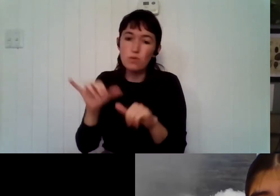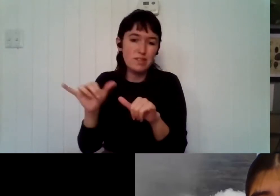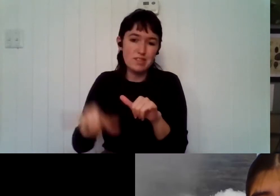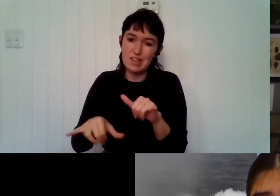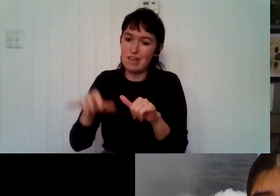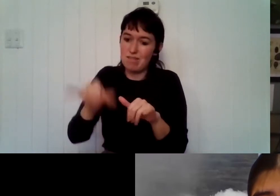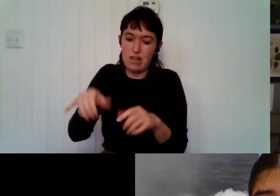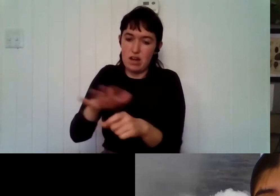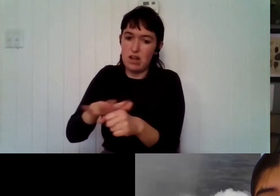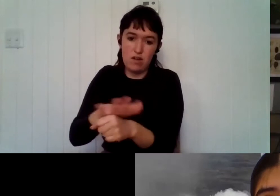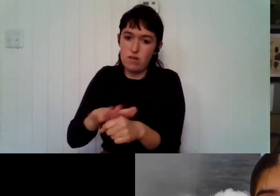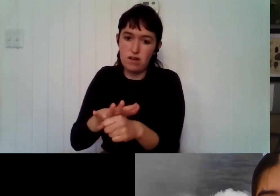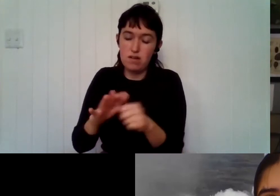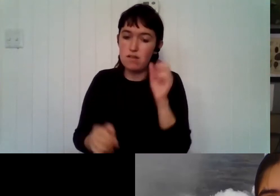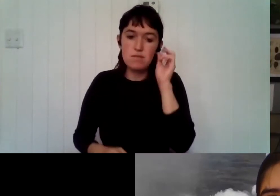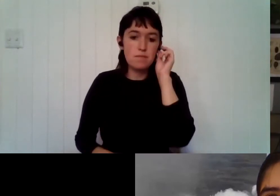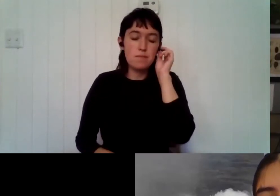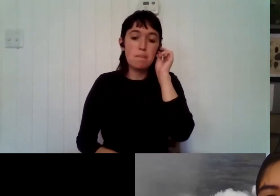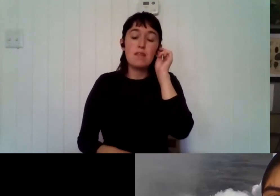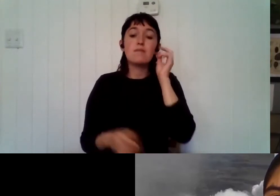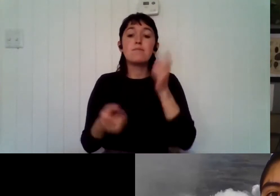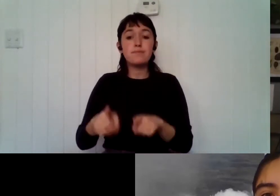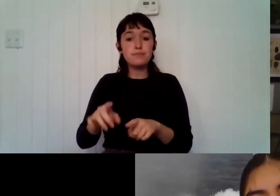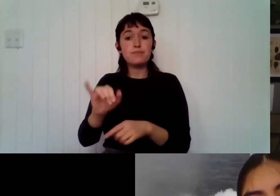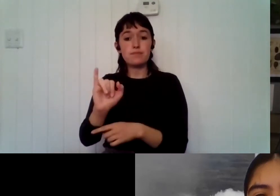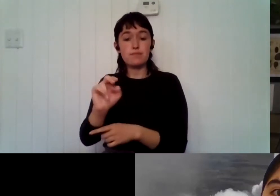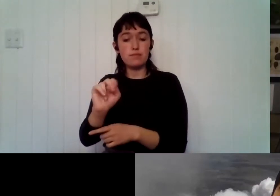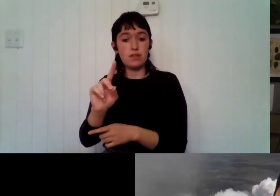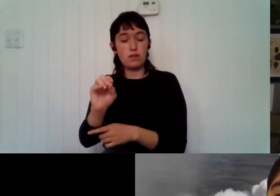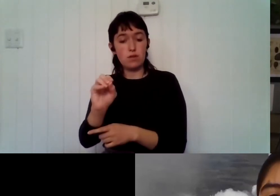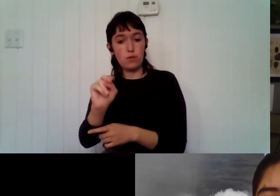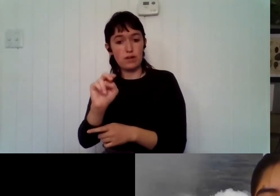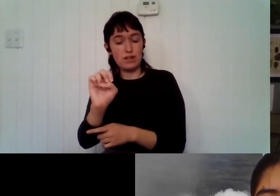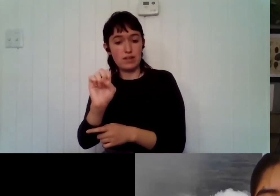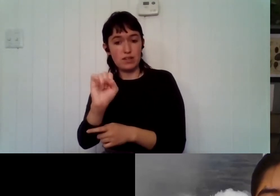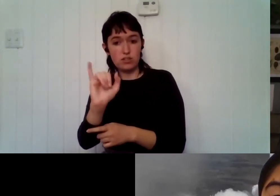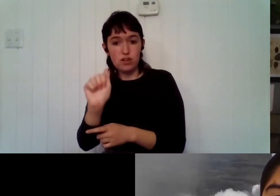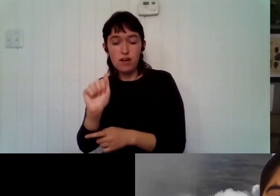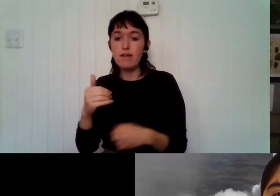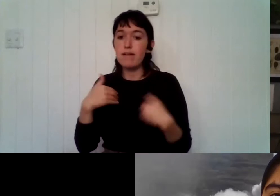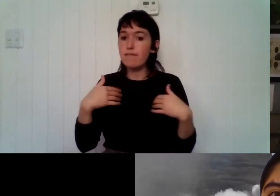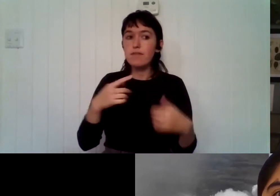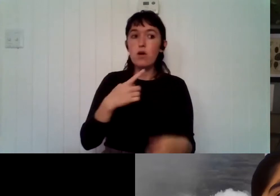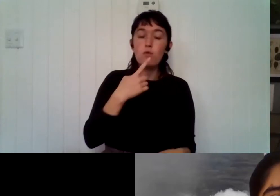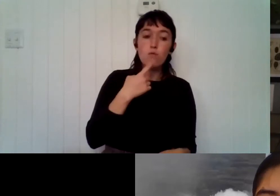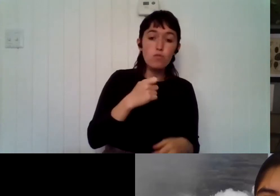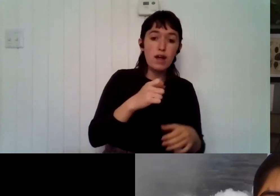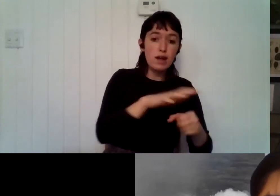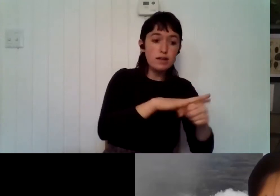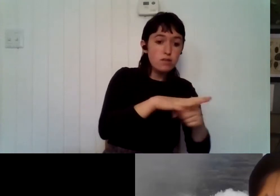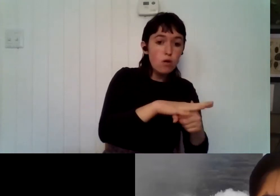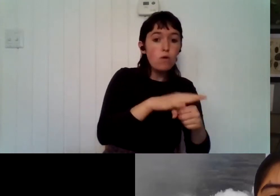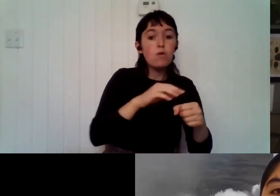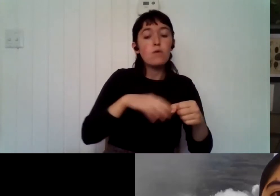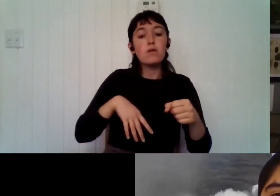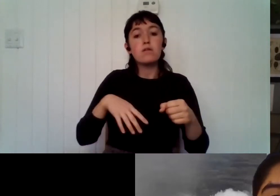And so there are zones like red zone, yellow zone, green zone. where in case of an eruption, you absolutely cannot